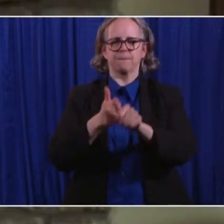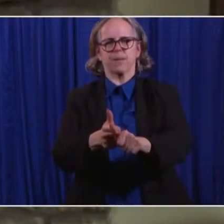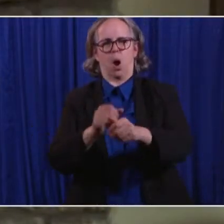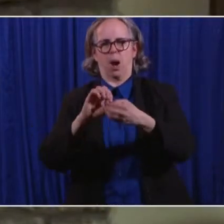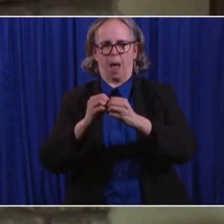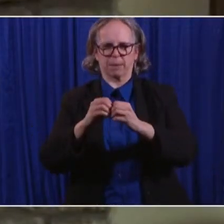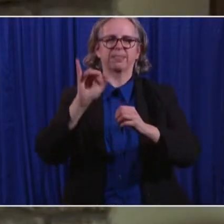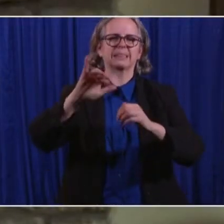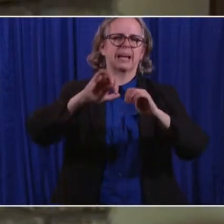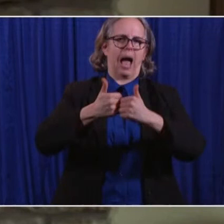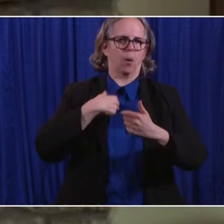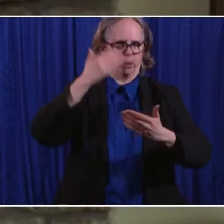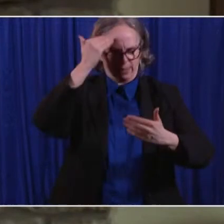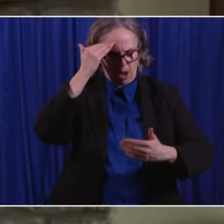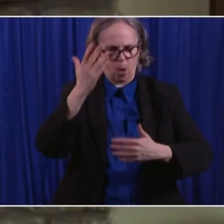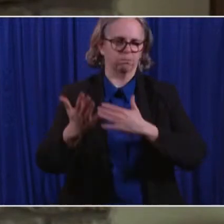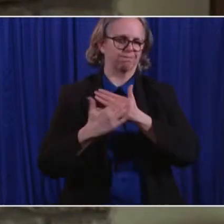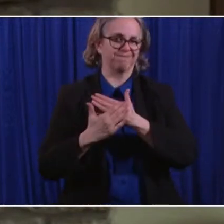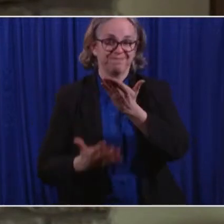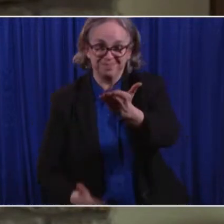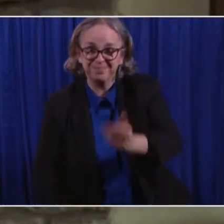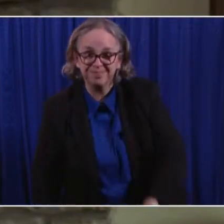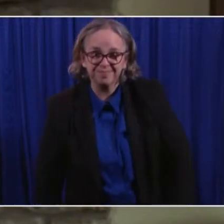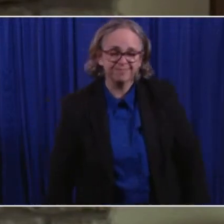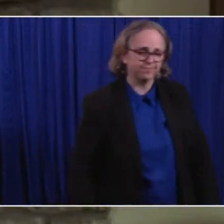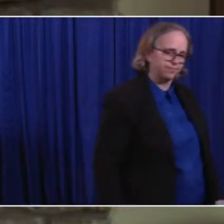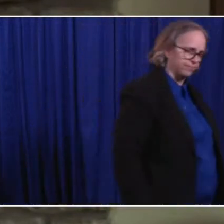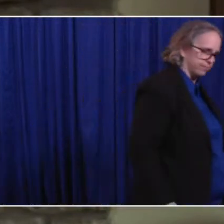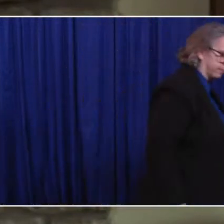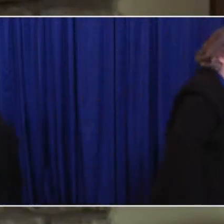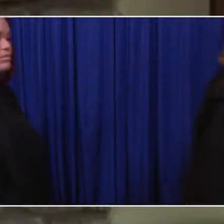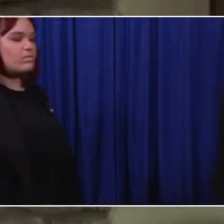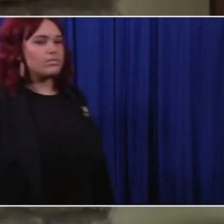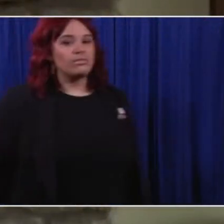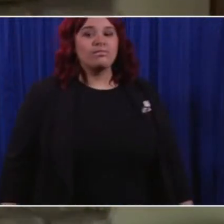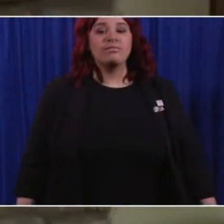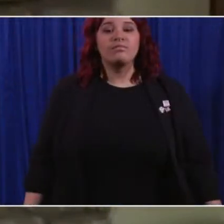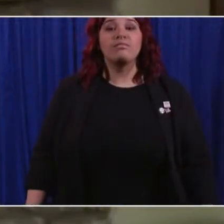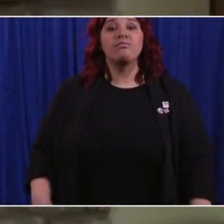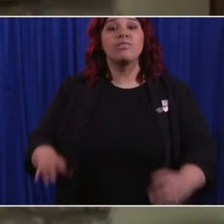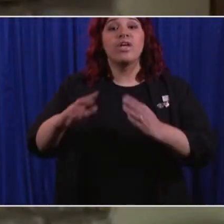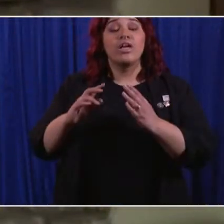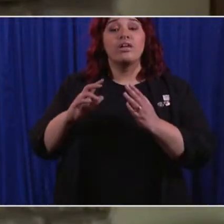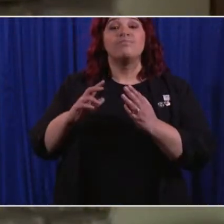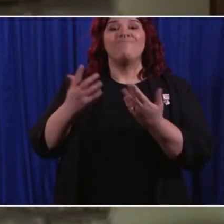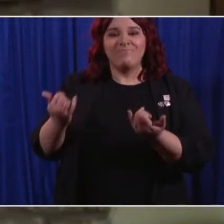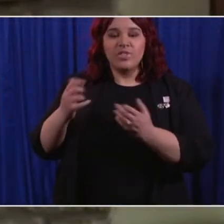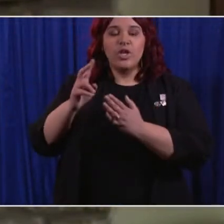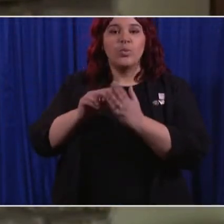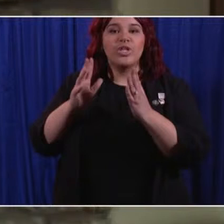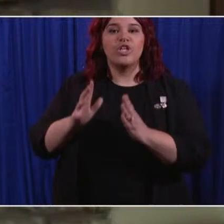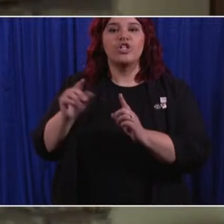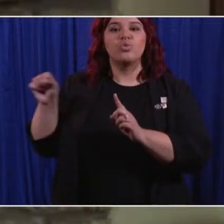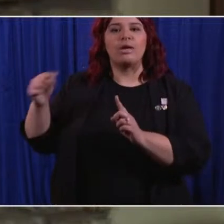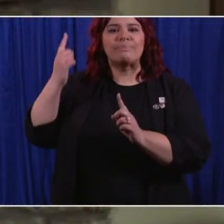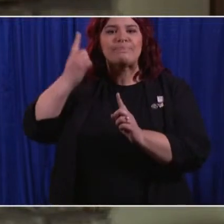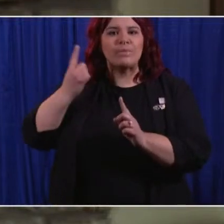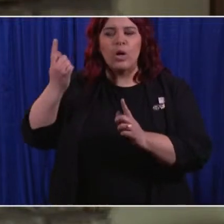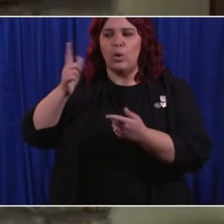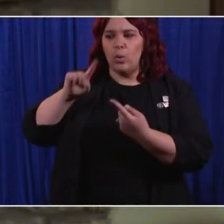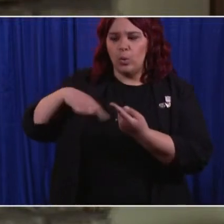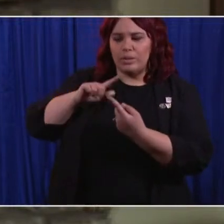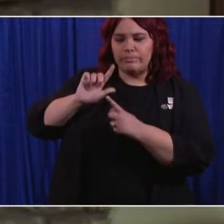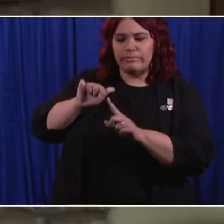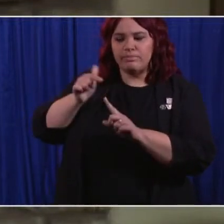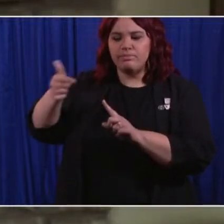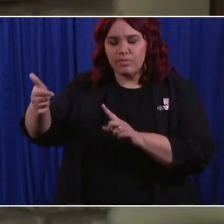Andrew Tobias at Cleveland.com has submitted the following question. We have readers who are wondering when they may be eligible for the vaccine. The next time